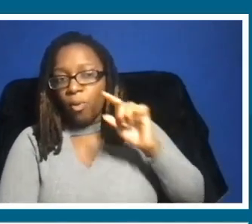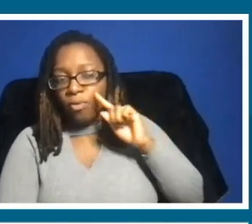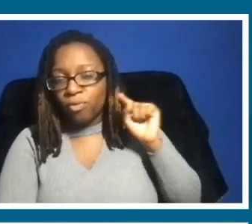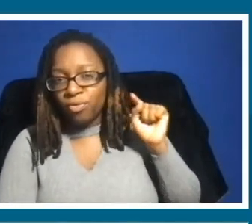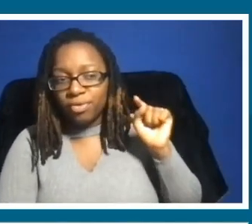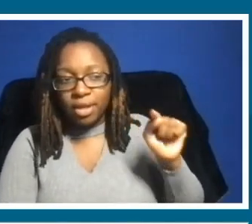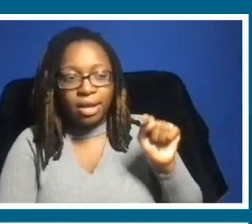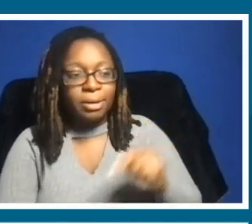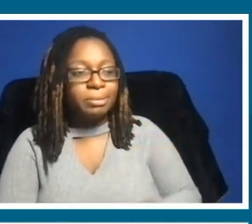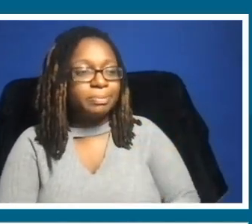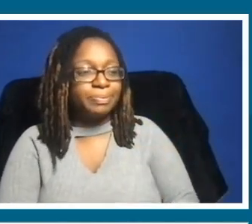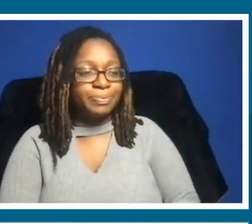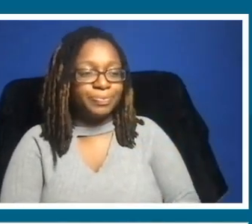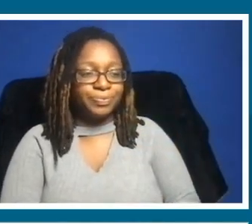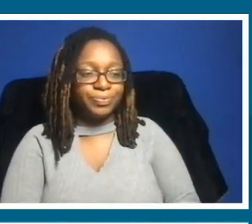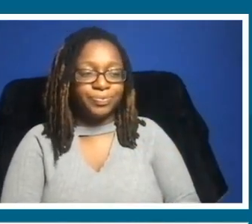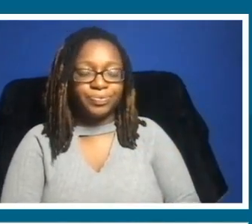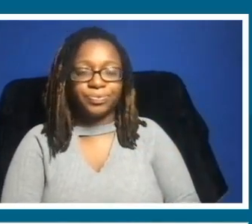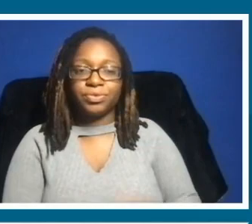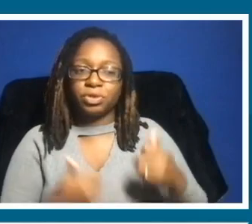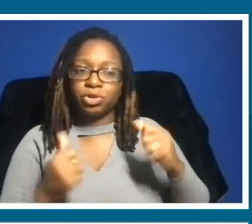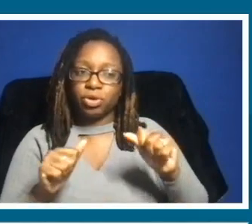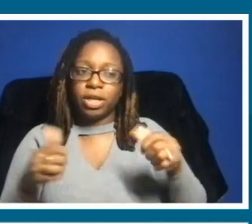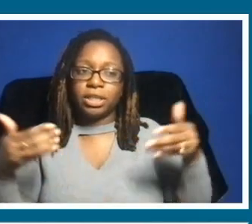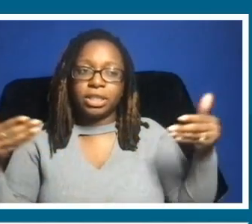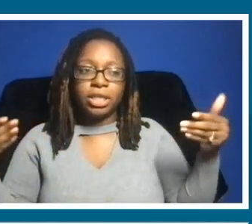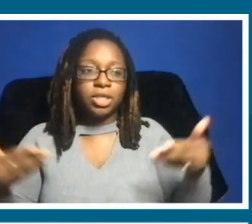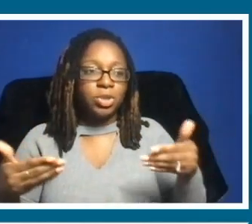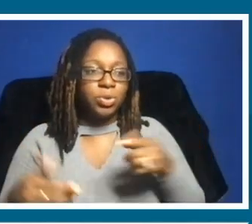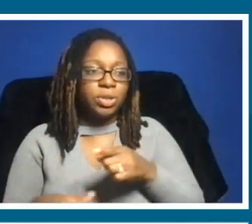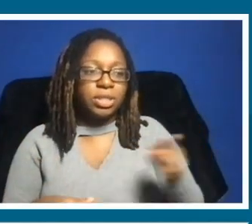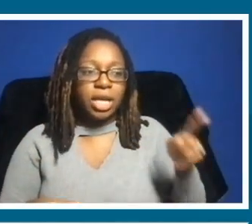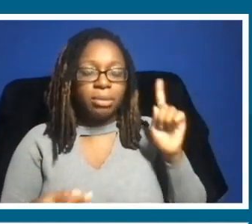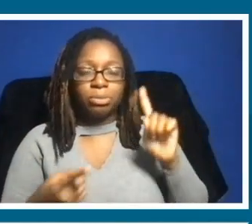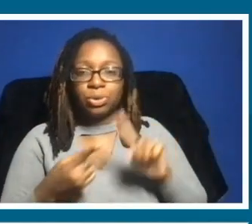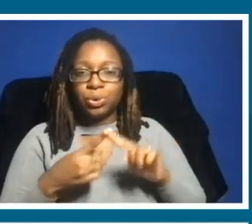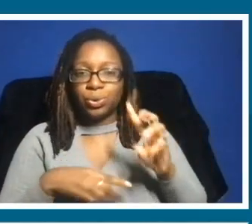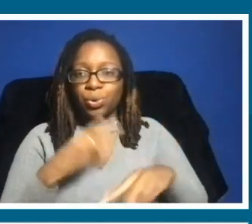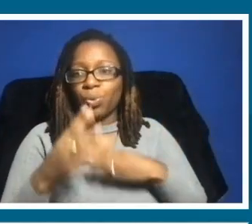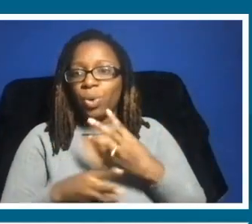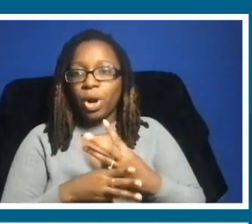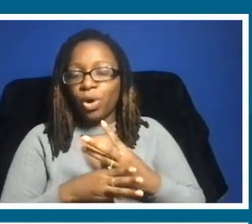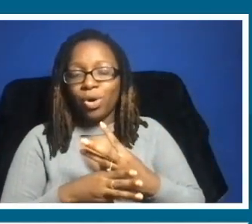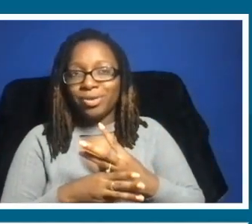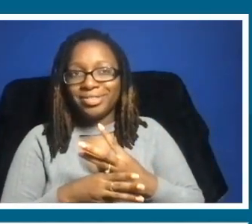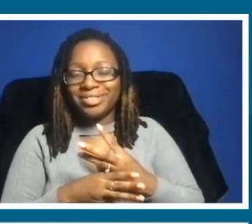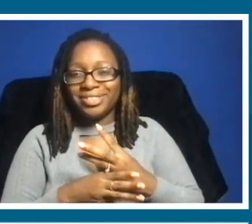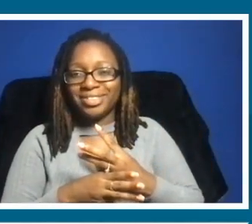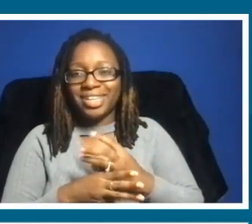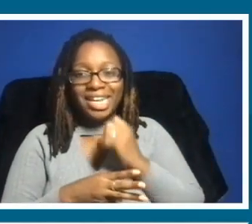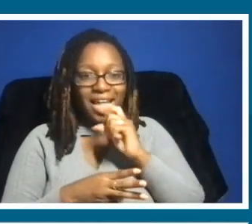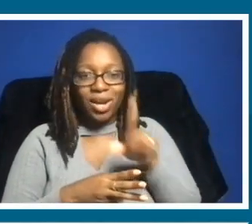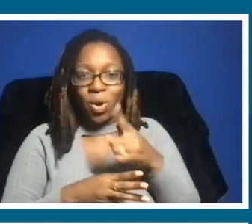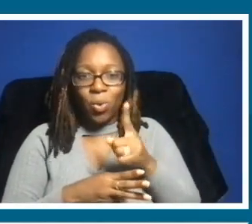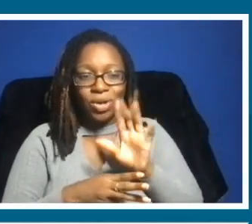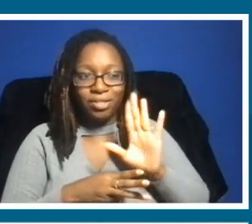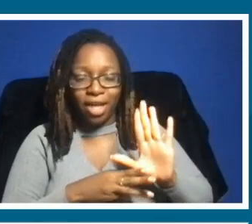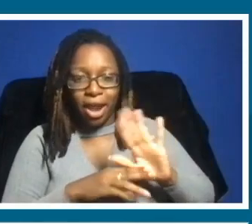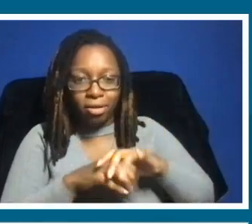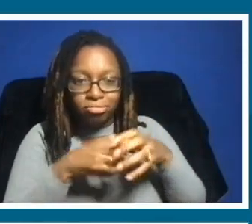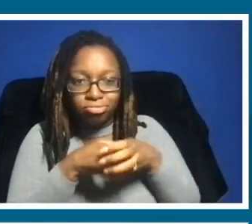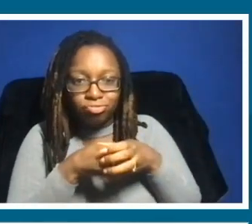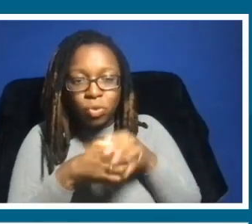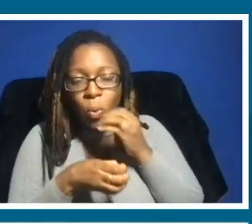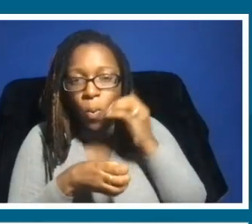is to introduce them to the world beyond their immediate space through